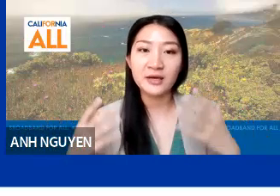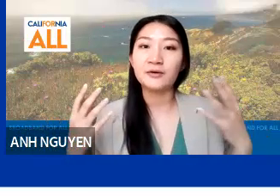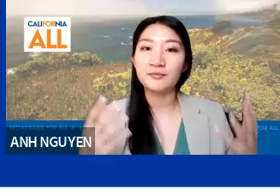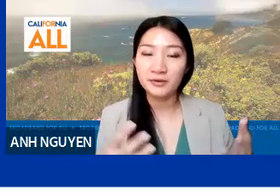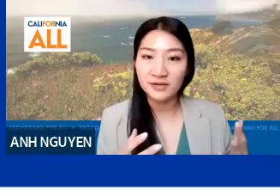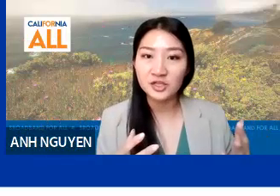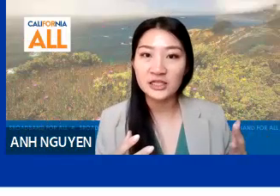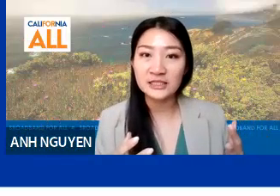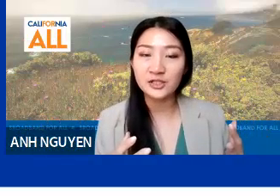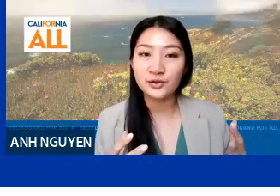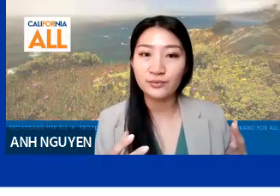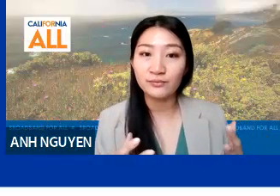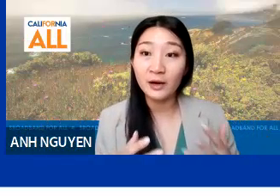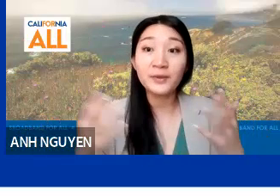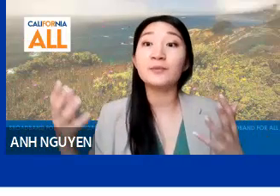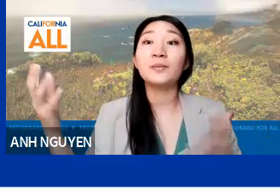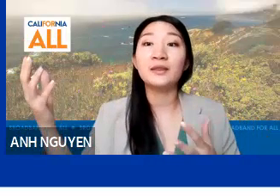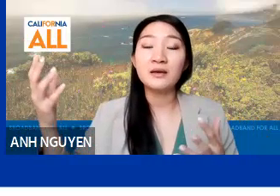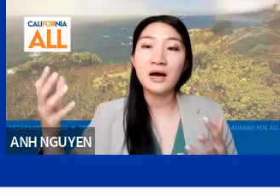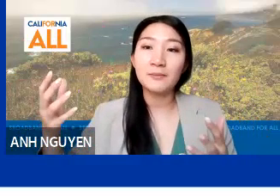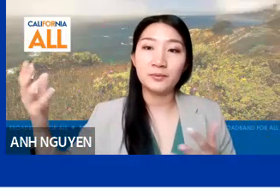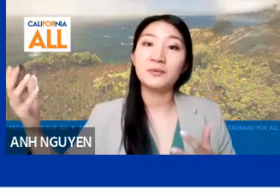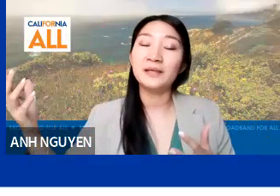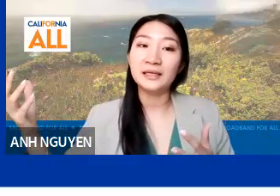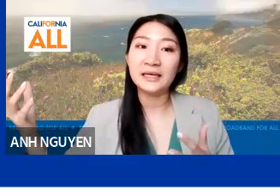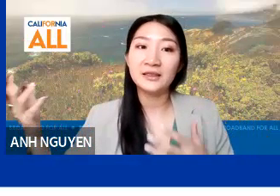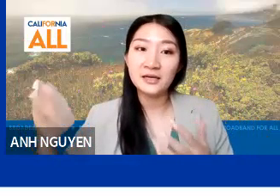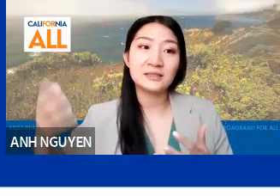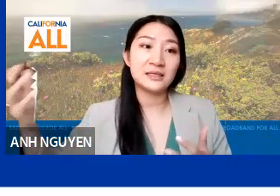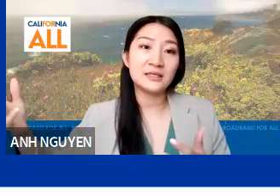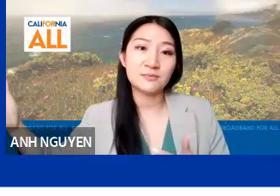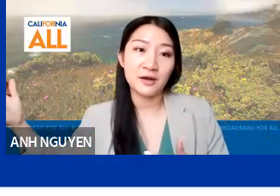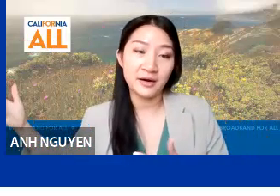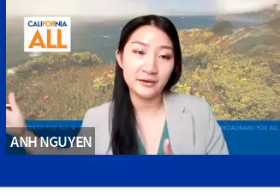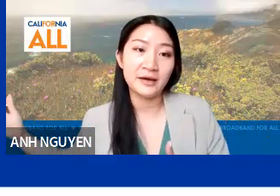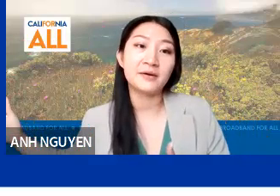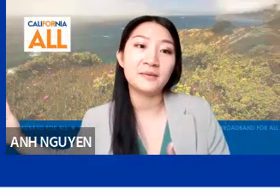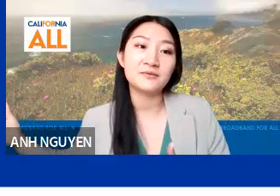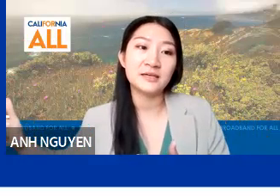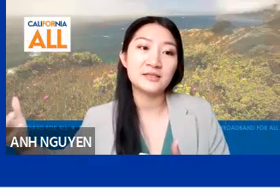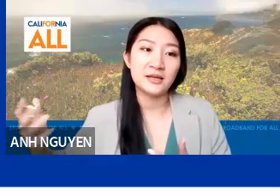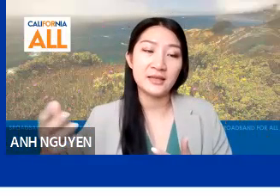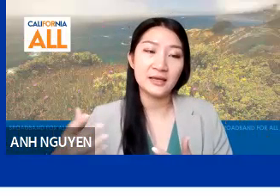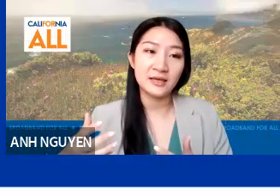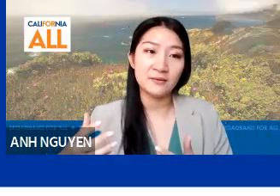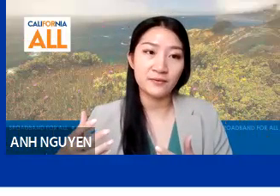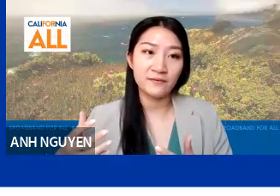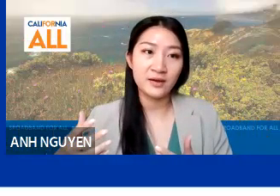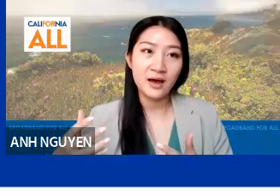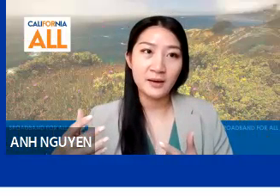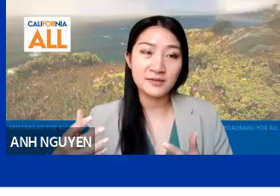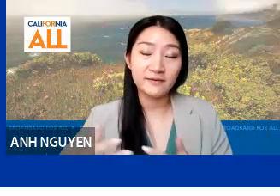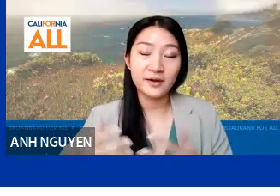rural area or in regions to help people with upward mobility? It does lead to better health outcomes, right? So I think